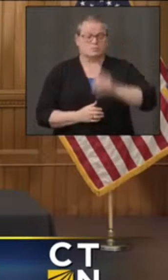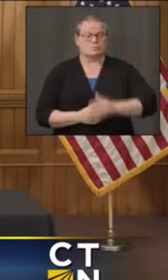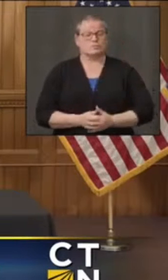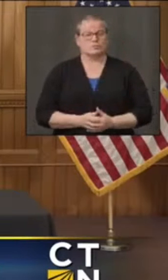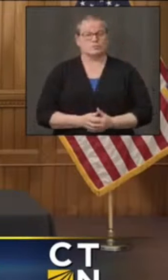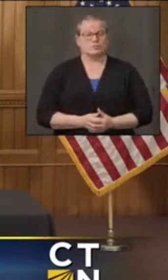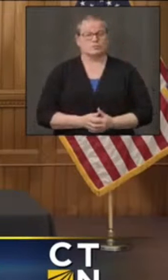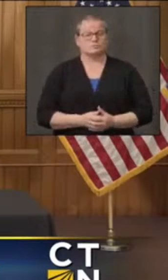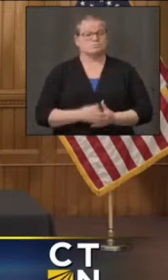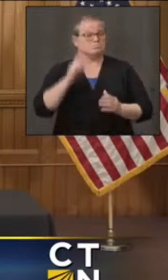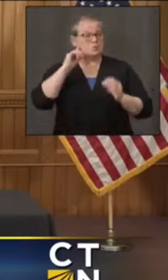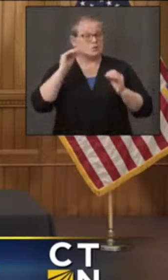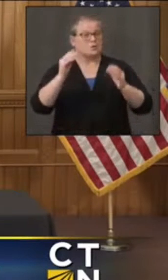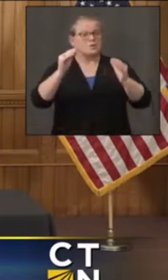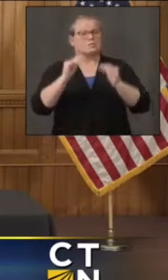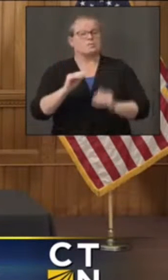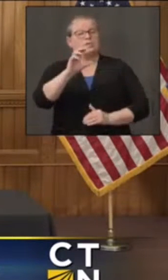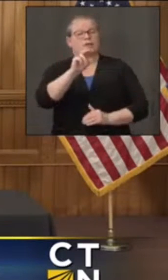The Connecticut Mirror.